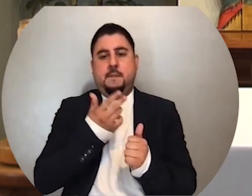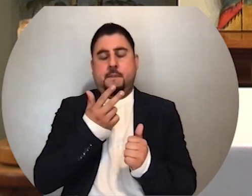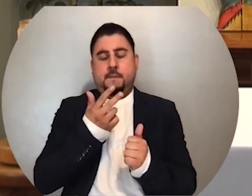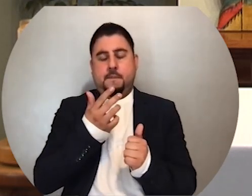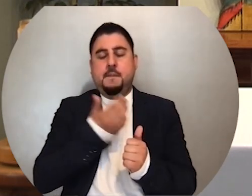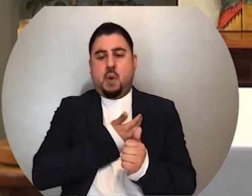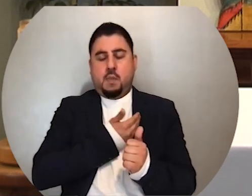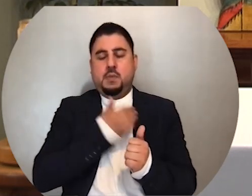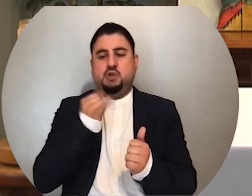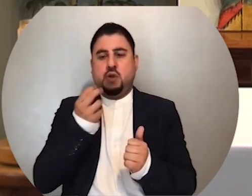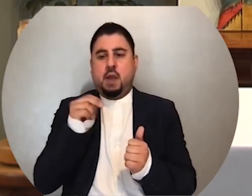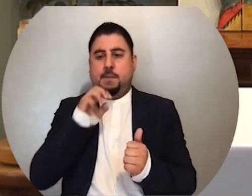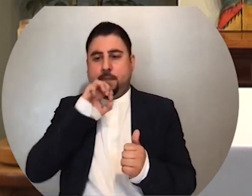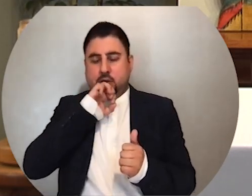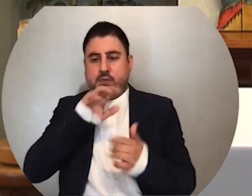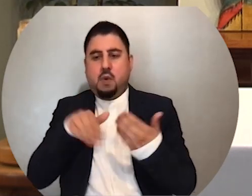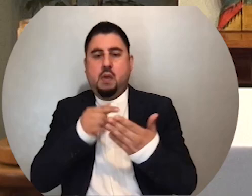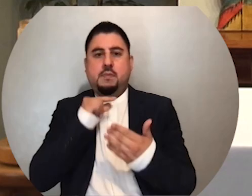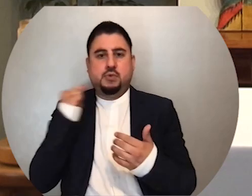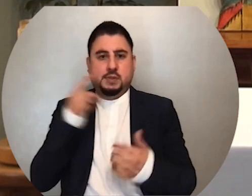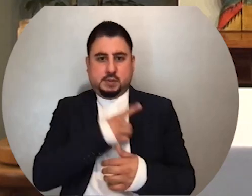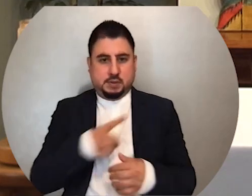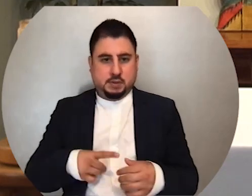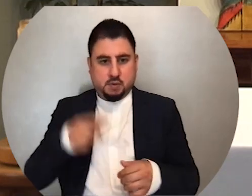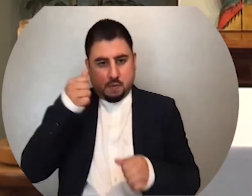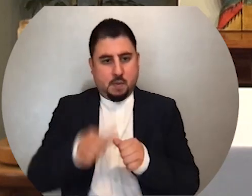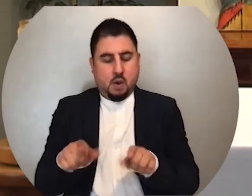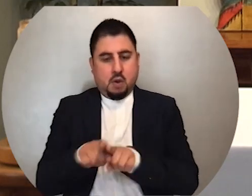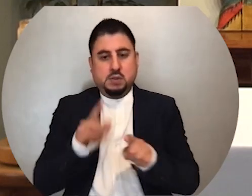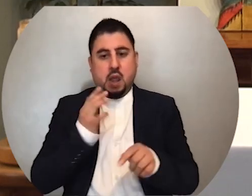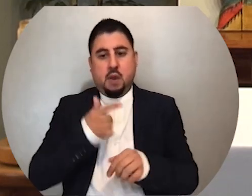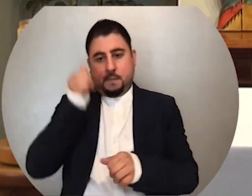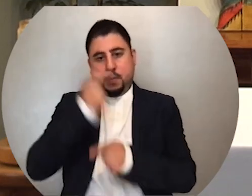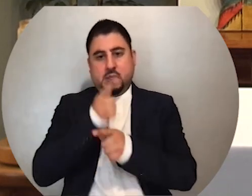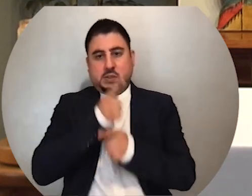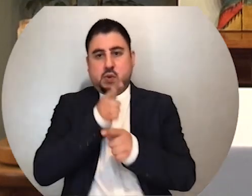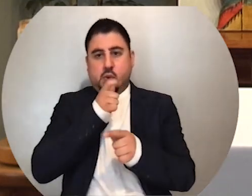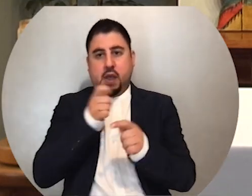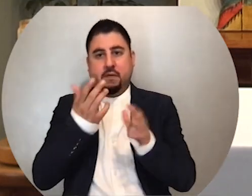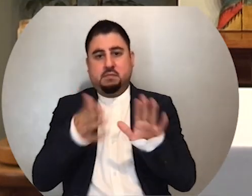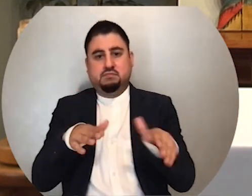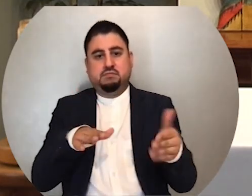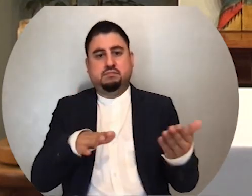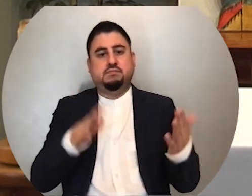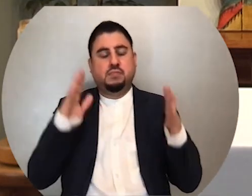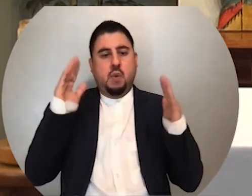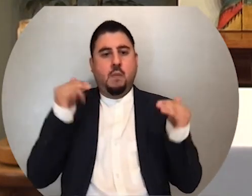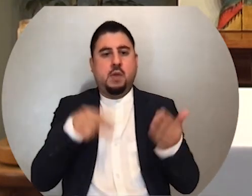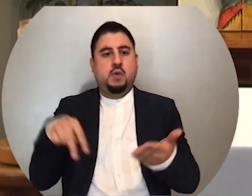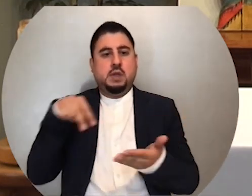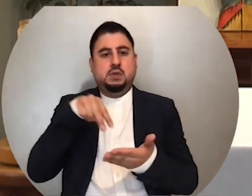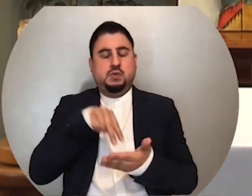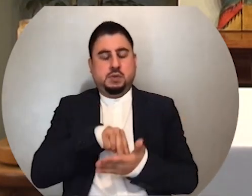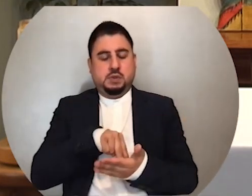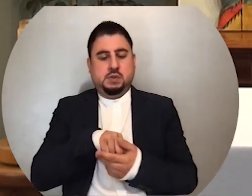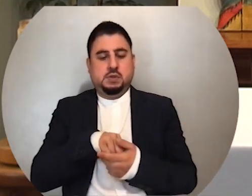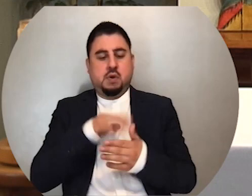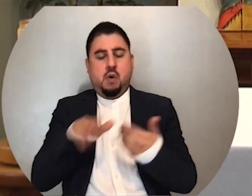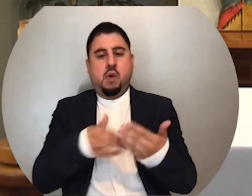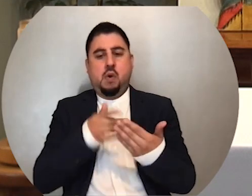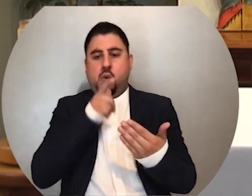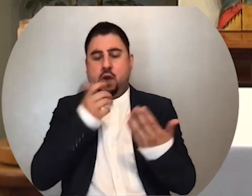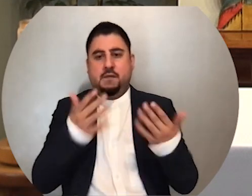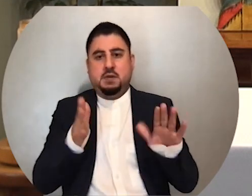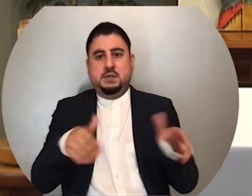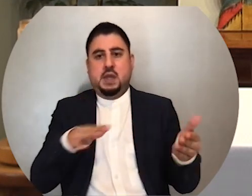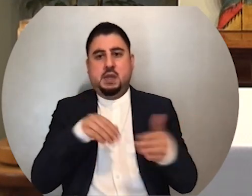Pope, and John, our Bishop, and all the clergy. Remember also our brothers and sisters who have fallen asleep in the hope of the resurrection, and all